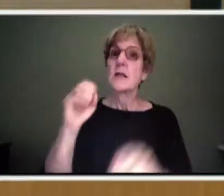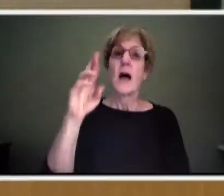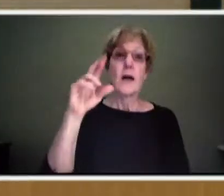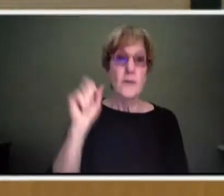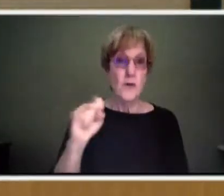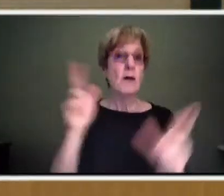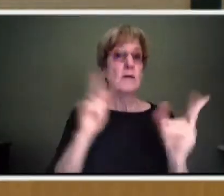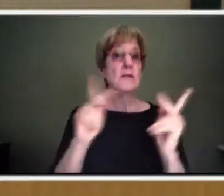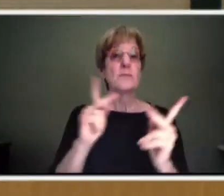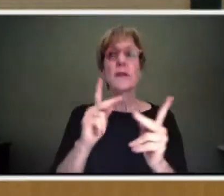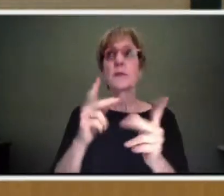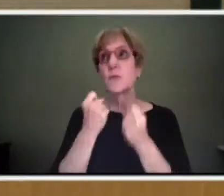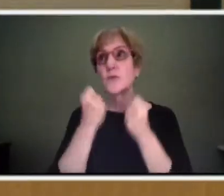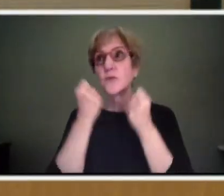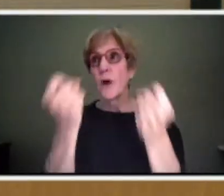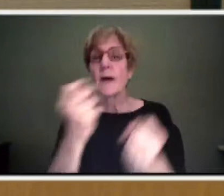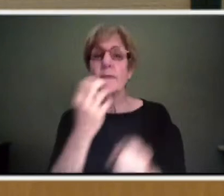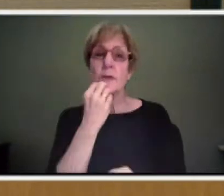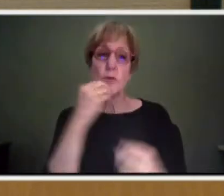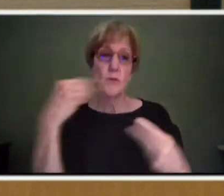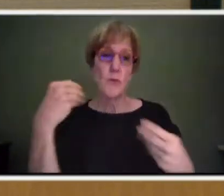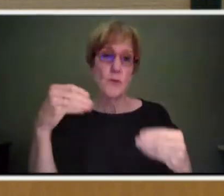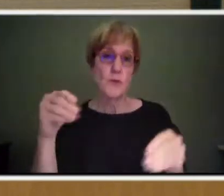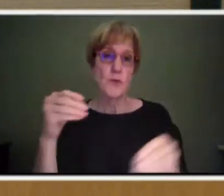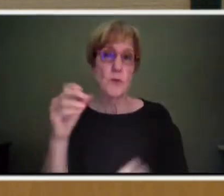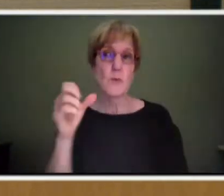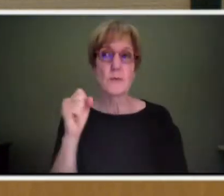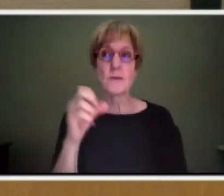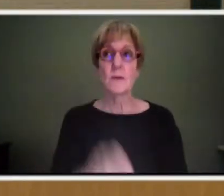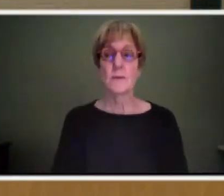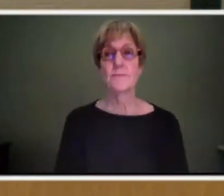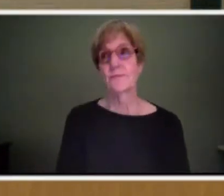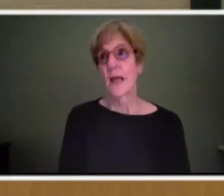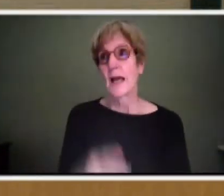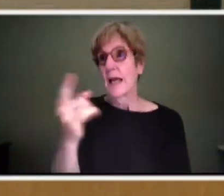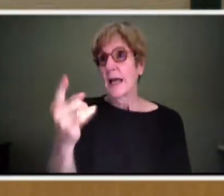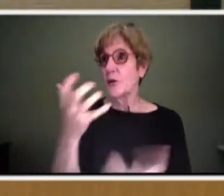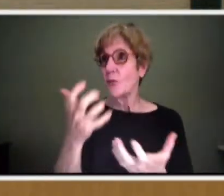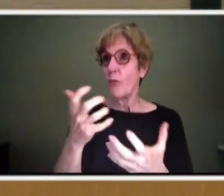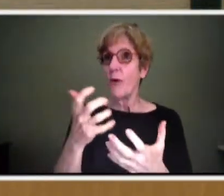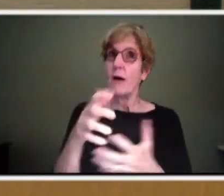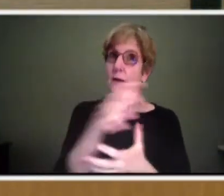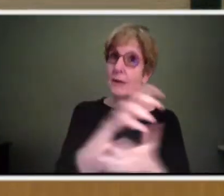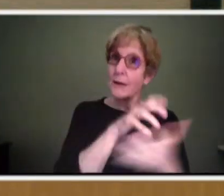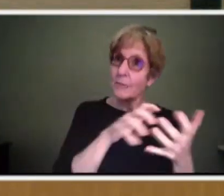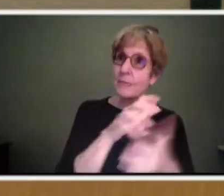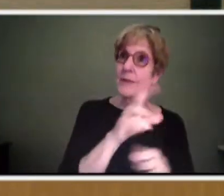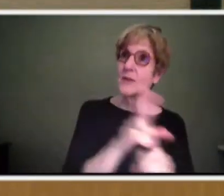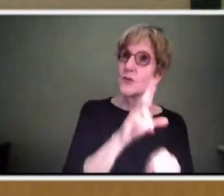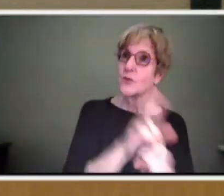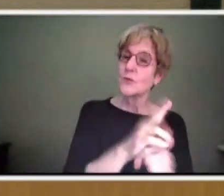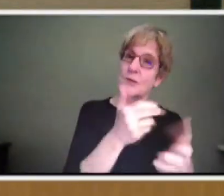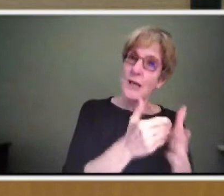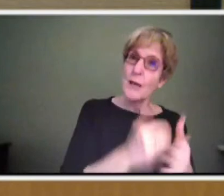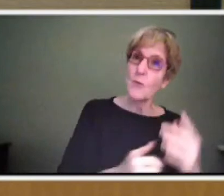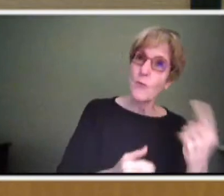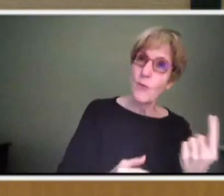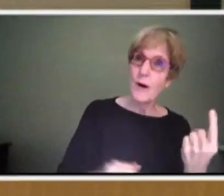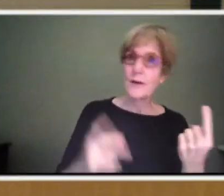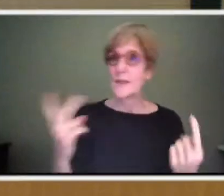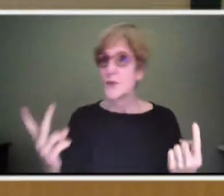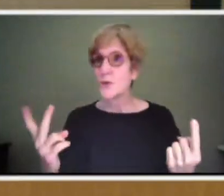grocery store and stuff. So, and you call for mixed use, both in neighborhood 1 and neighborhood 2 calls for not, you